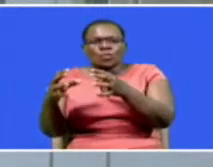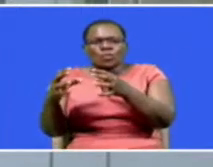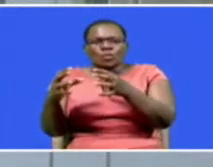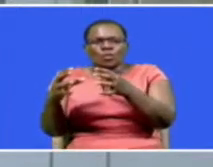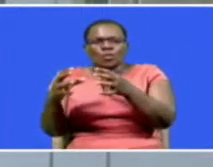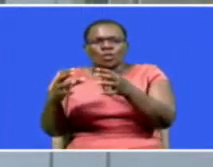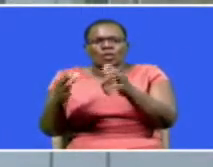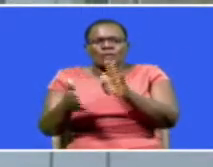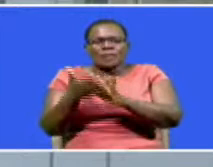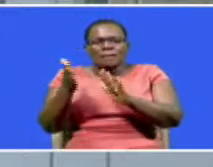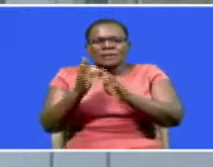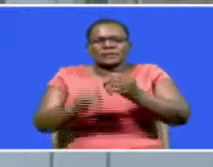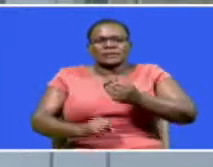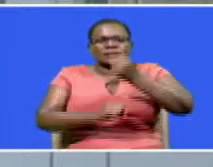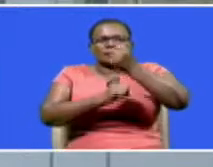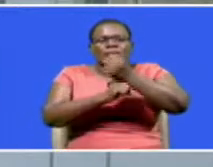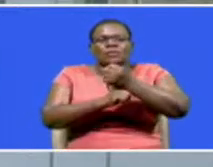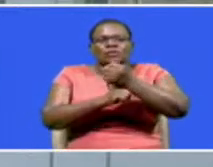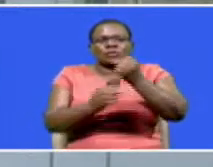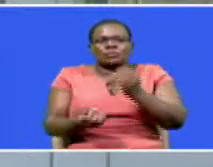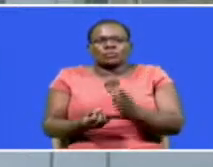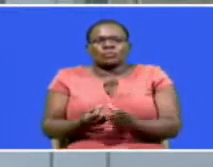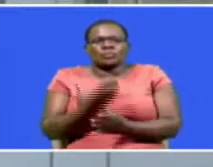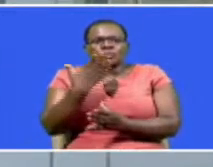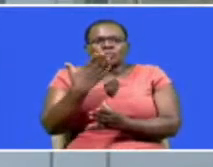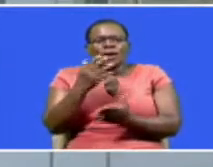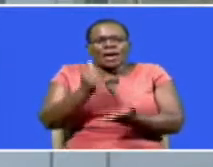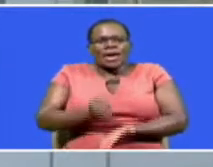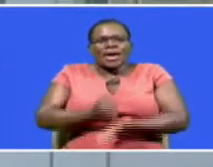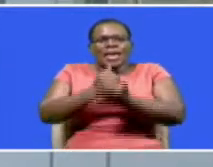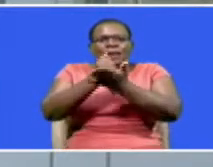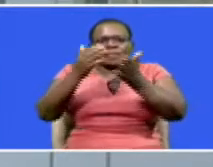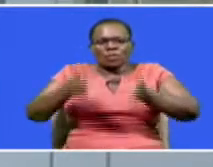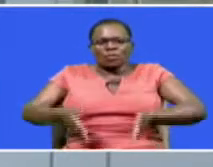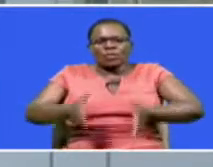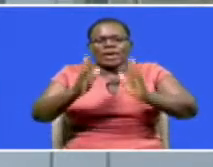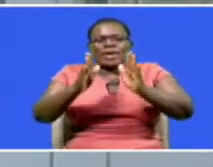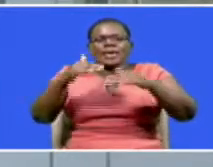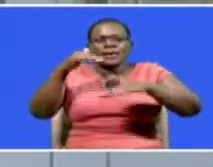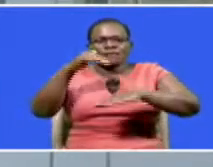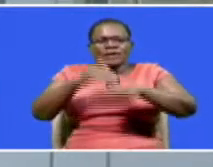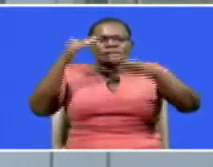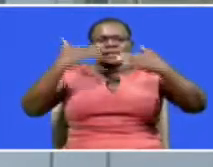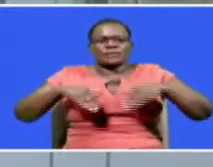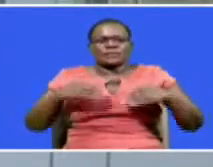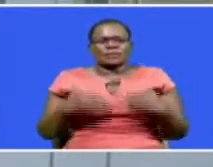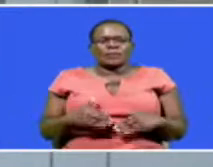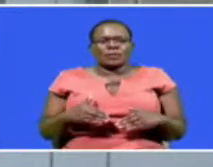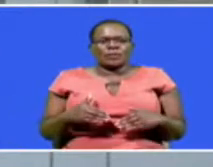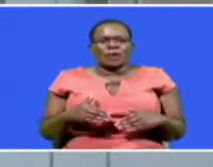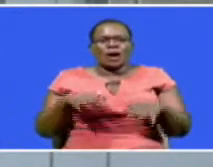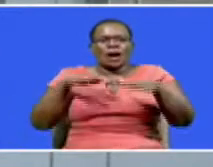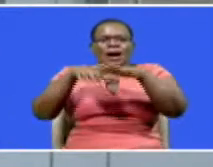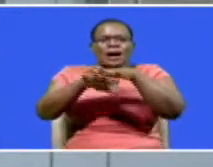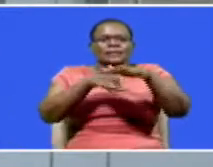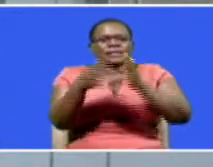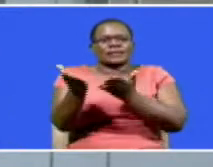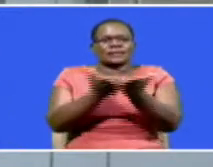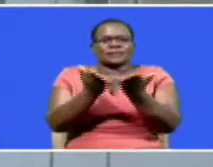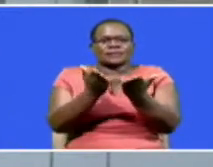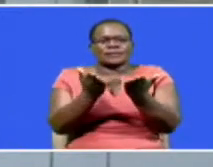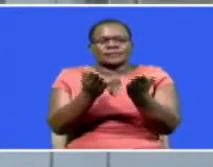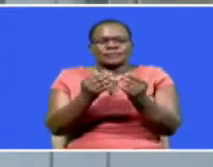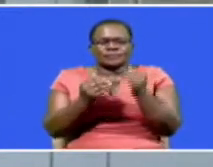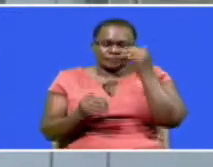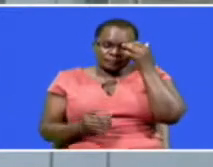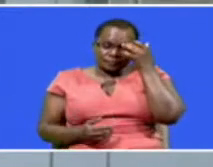and the Rapid Support Forces to establish a humanitarian corridor for victims of the conflict to access services. Jeff